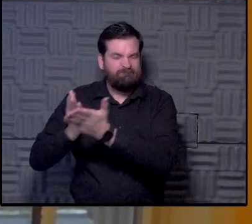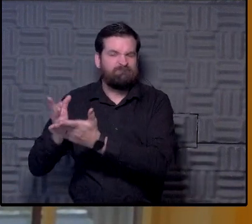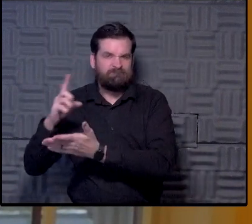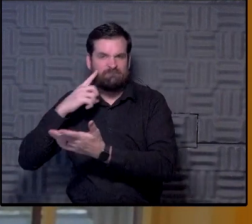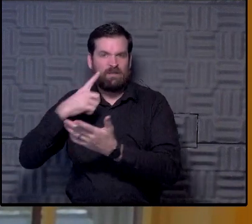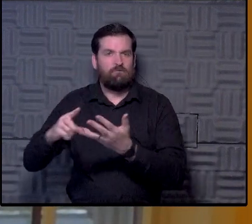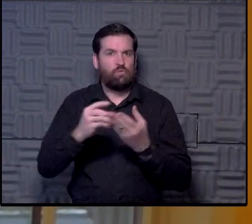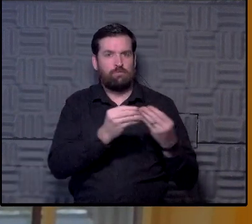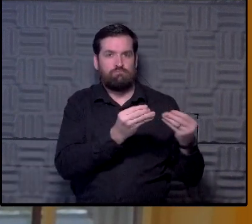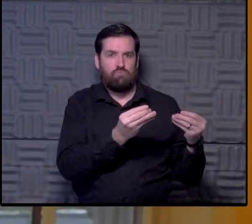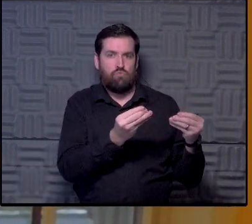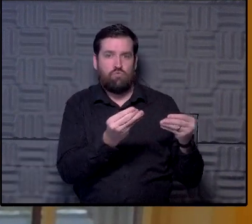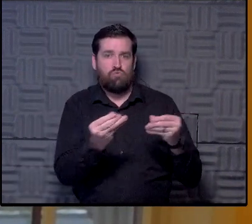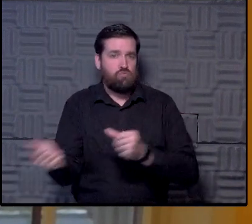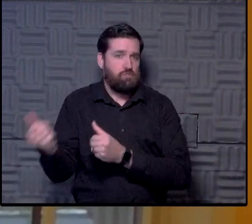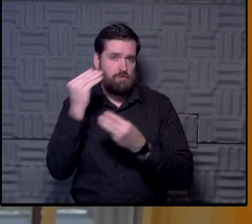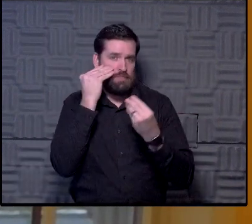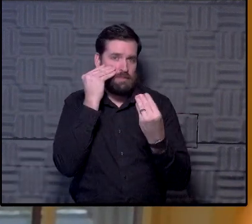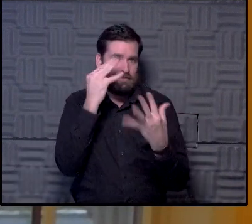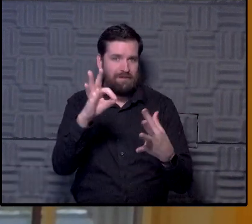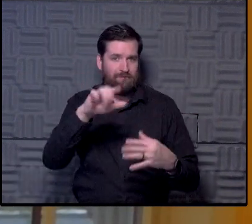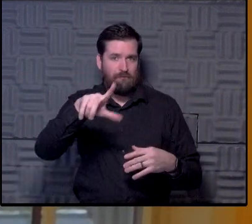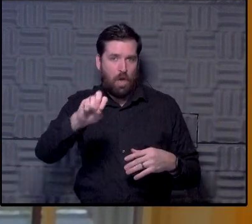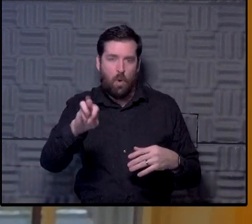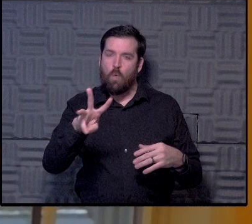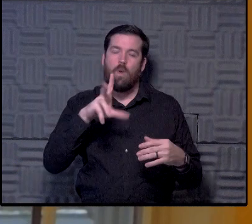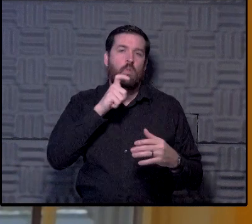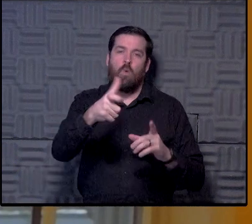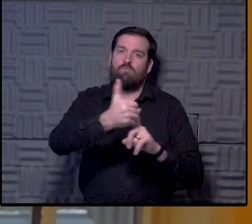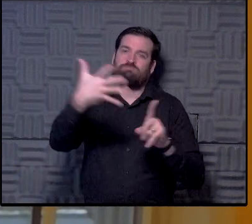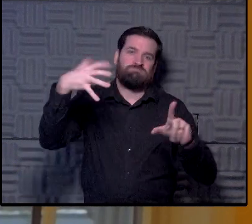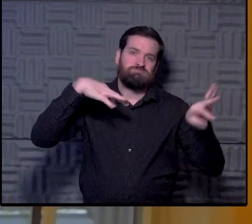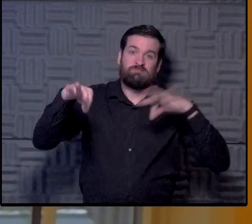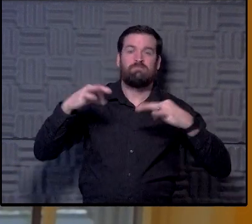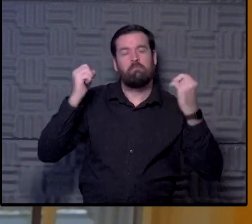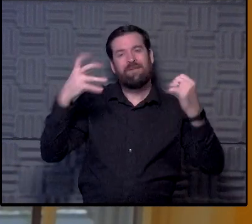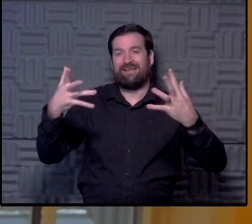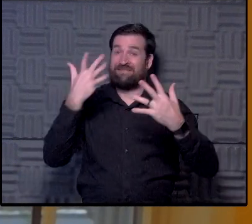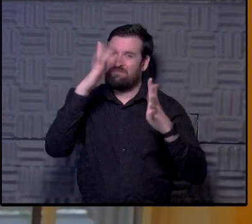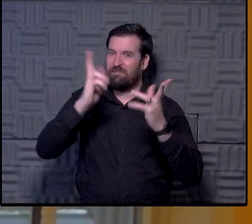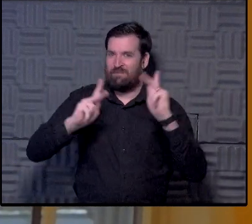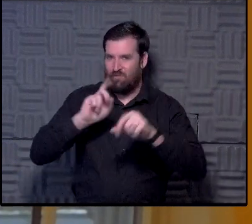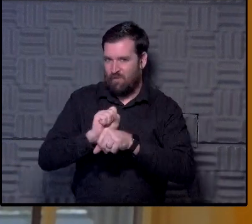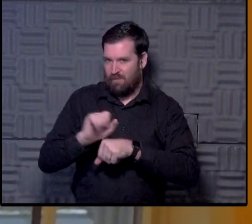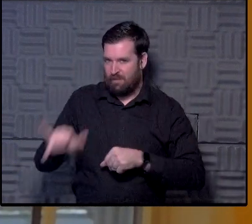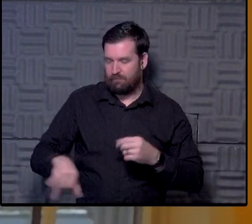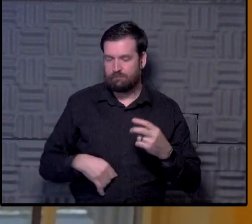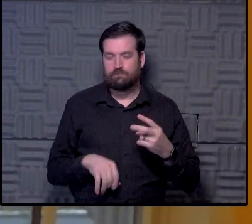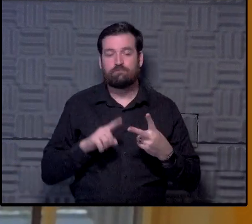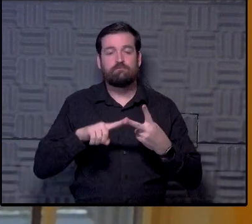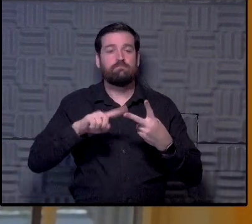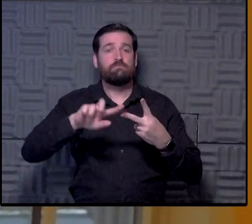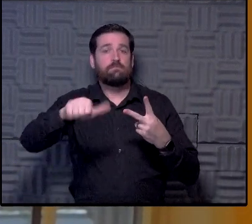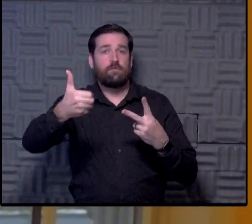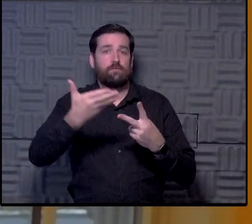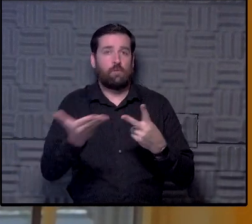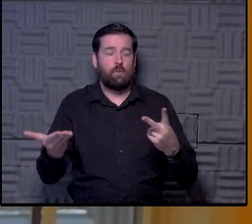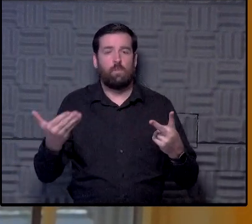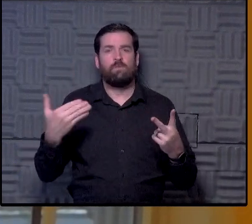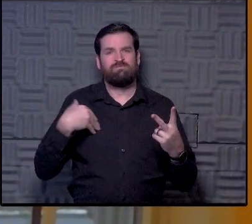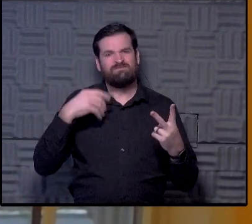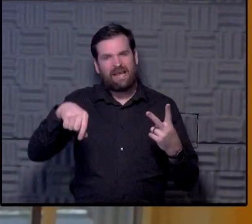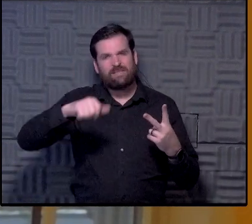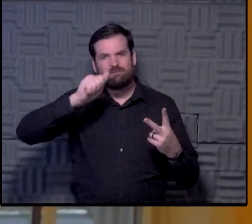a smooth data flow. I won't go into that. There's lots of smart people working on that. The other thing we know is we had to work through these